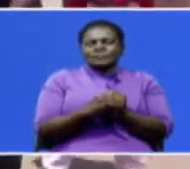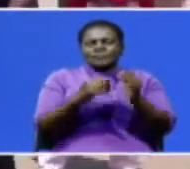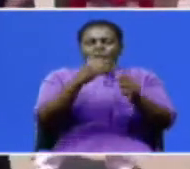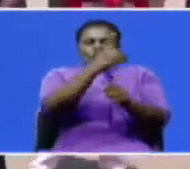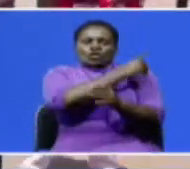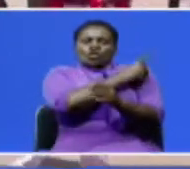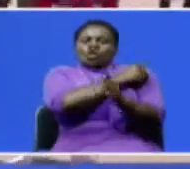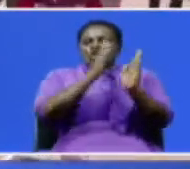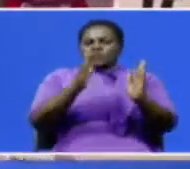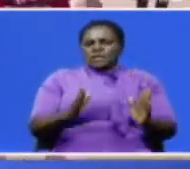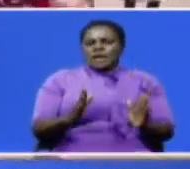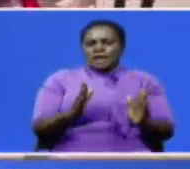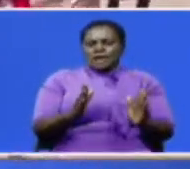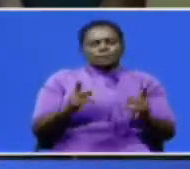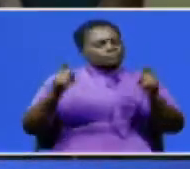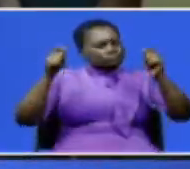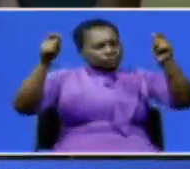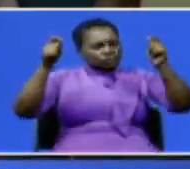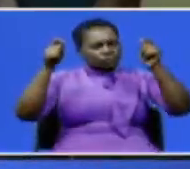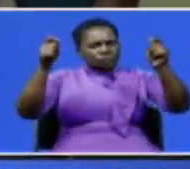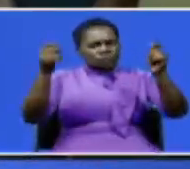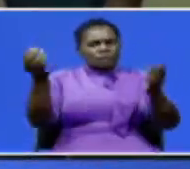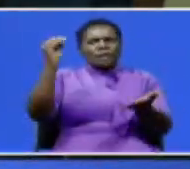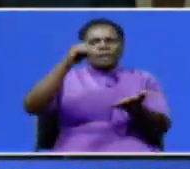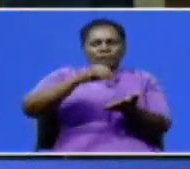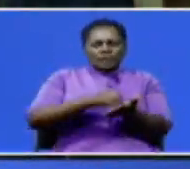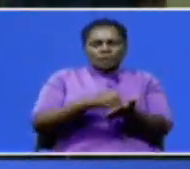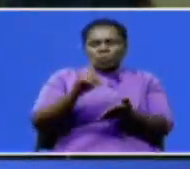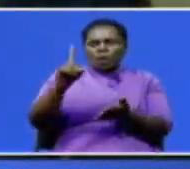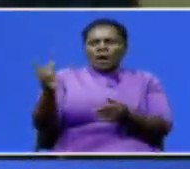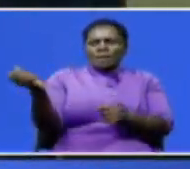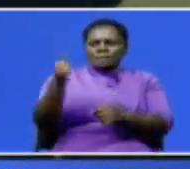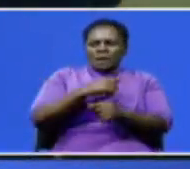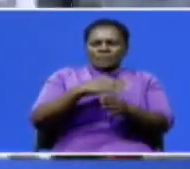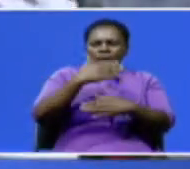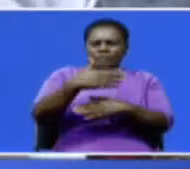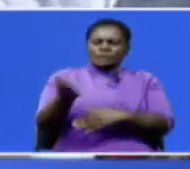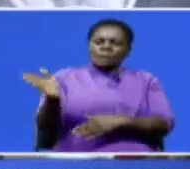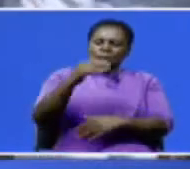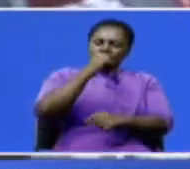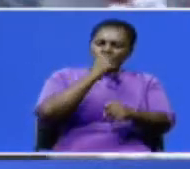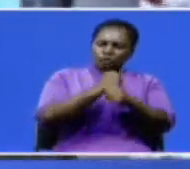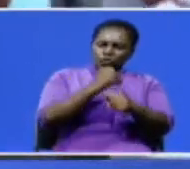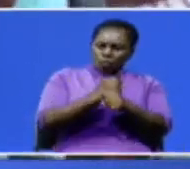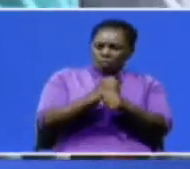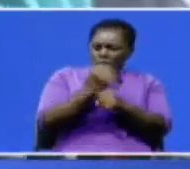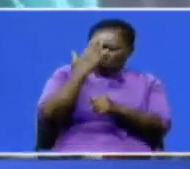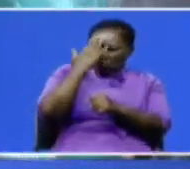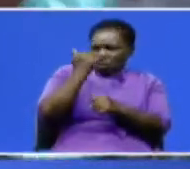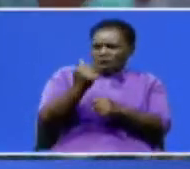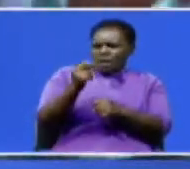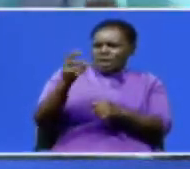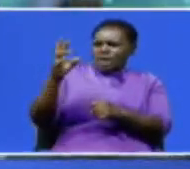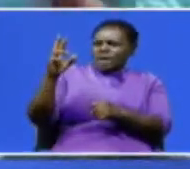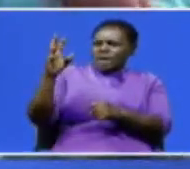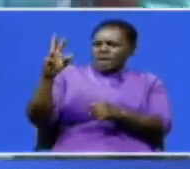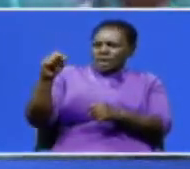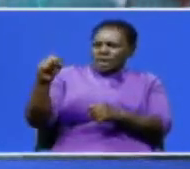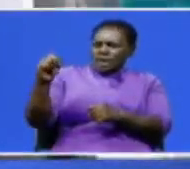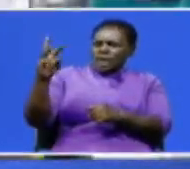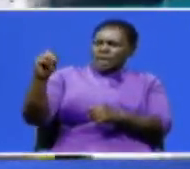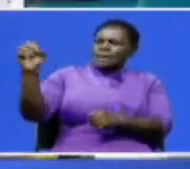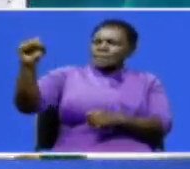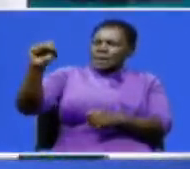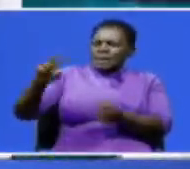Doctors in Nairobi have downed their tools again barely a month after resuming work. They accuse Nairobi Metropolitan Services